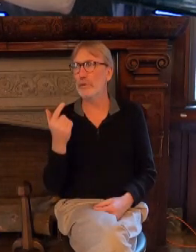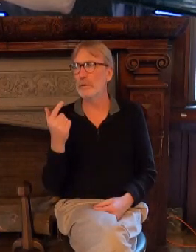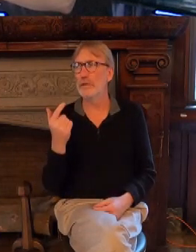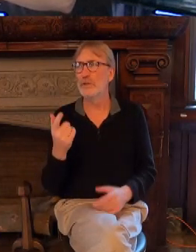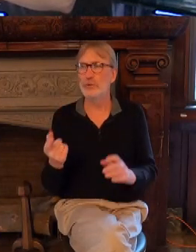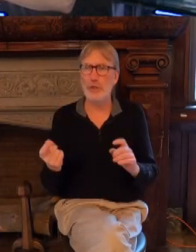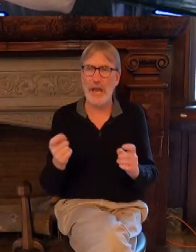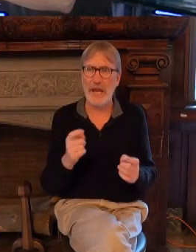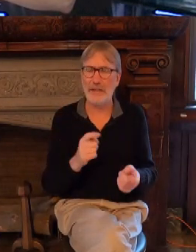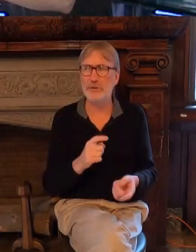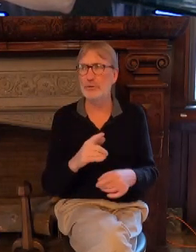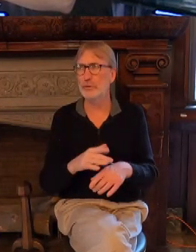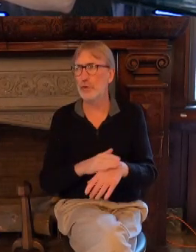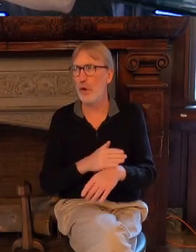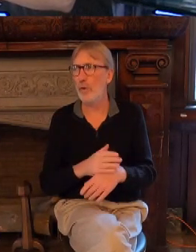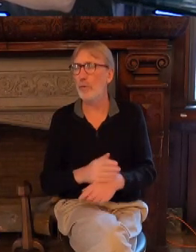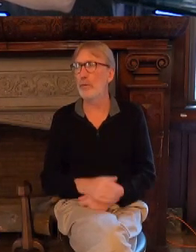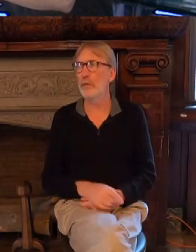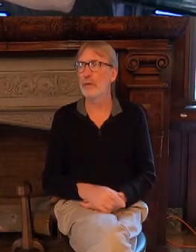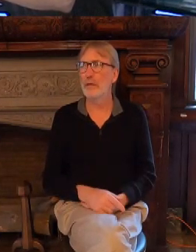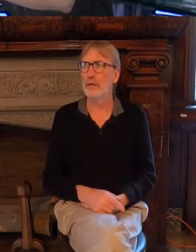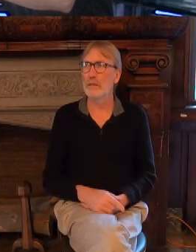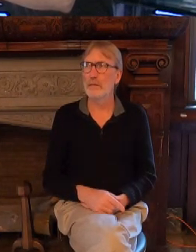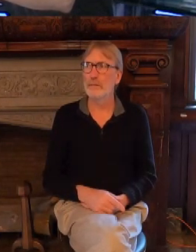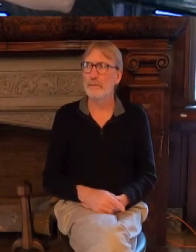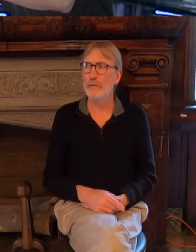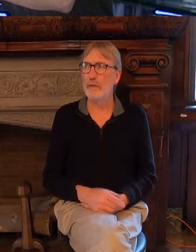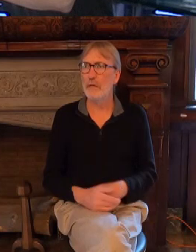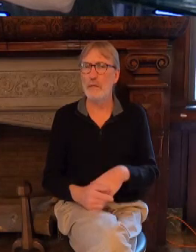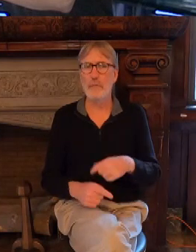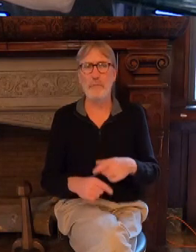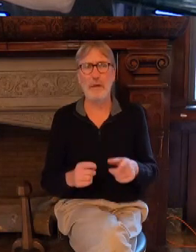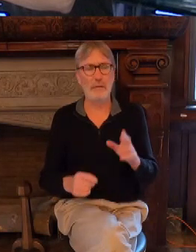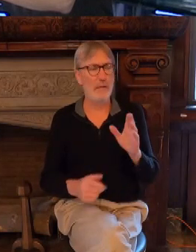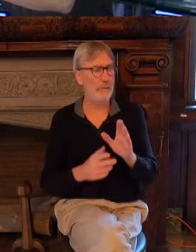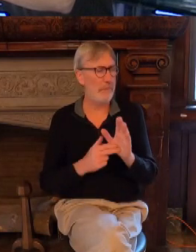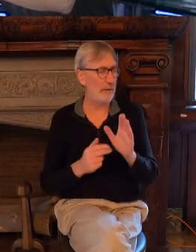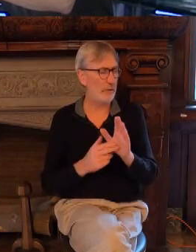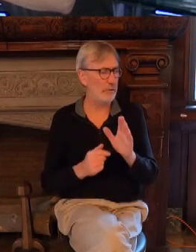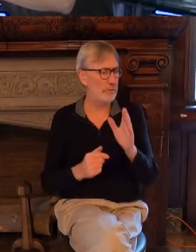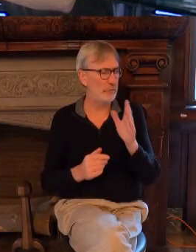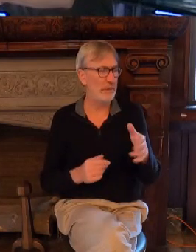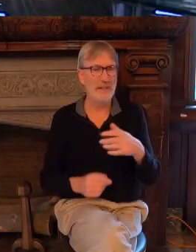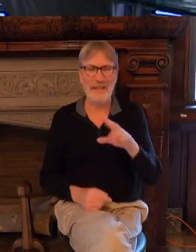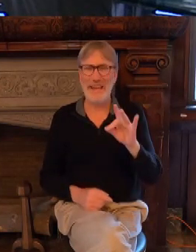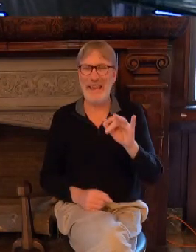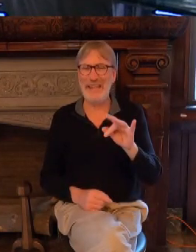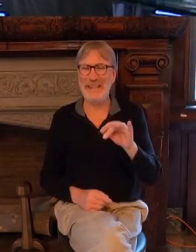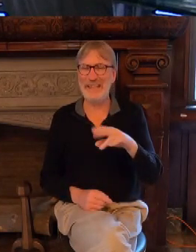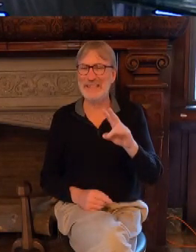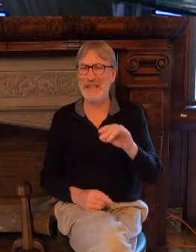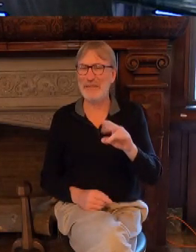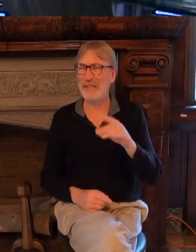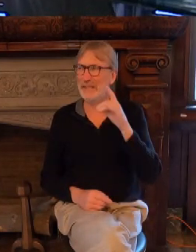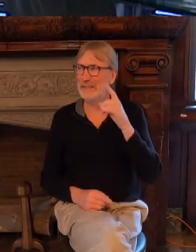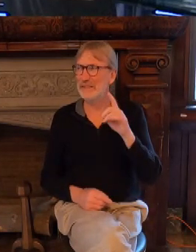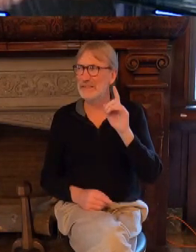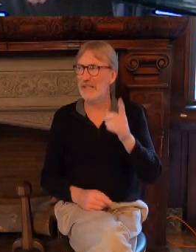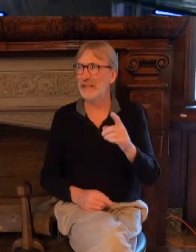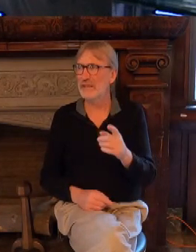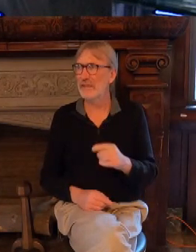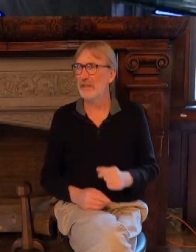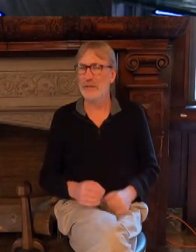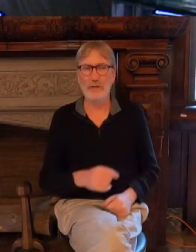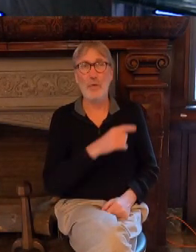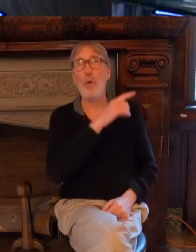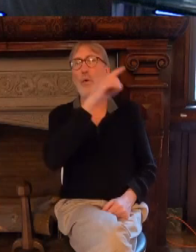progression and capacity for north. But like Butler Street, I think runs 80 and 70 second cycles. Cycle being that from point A, you go